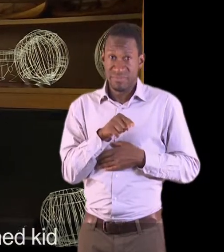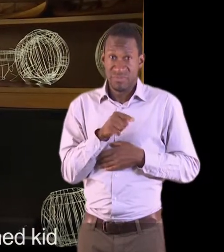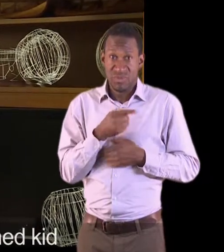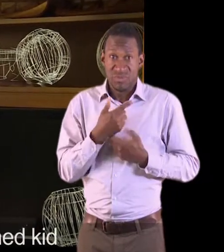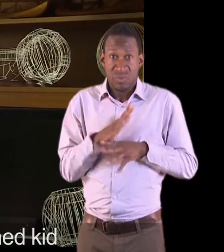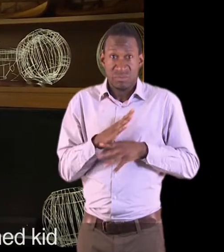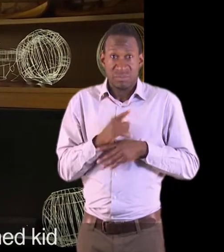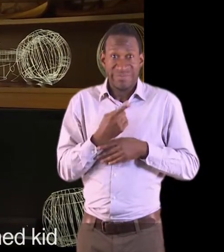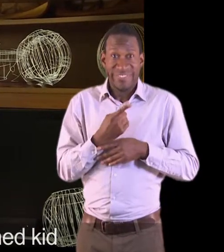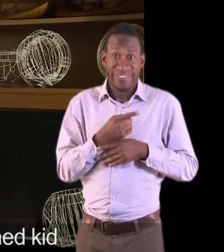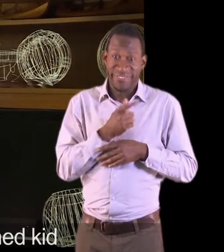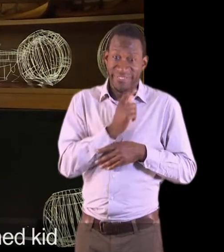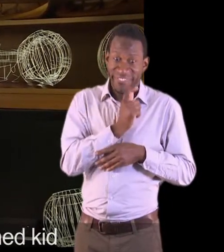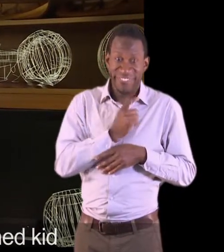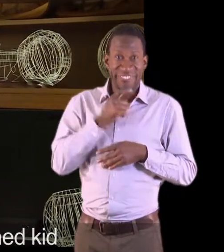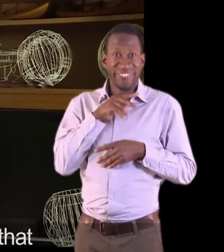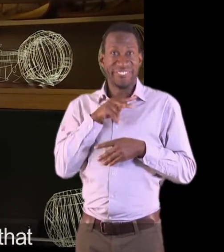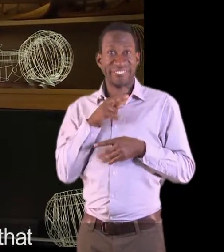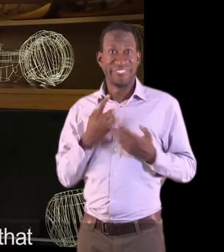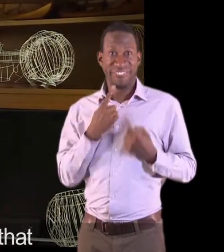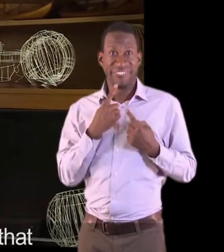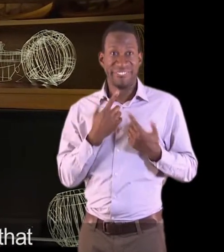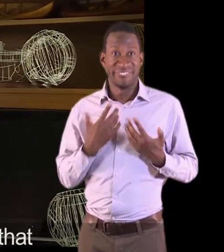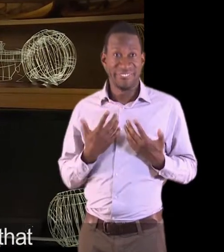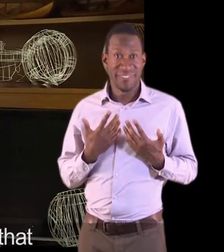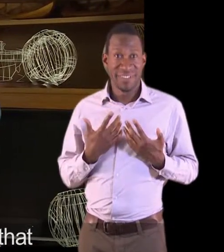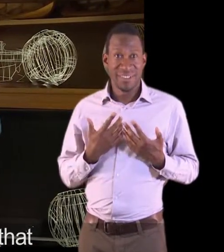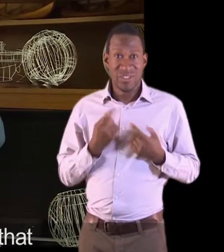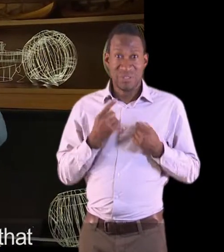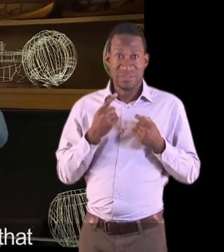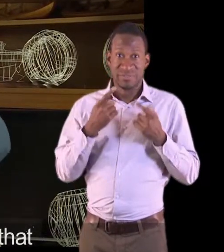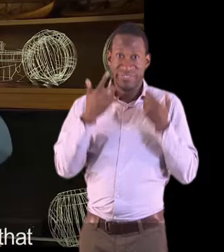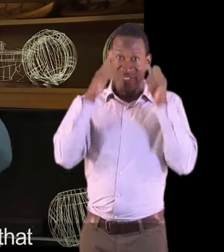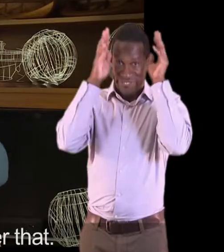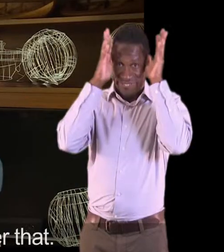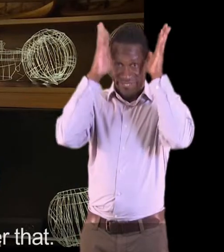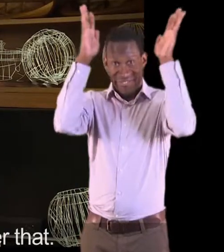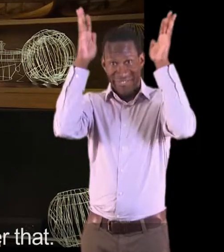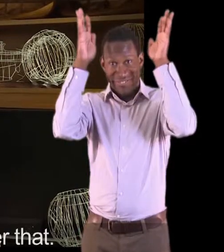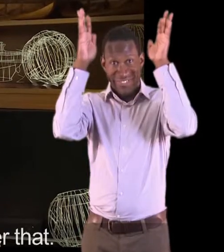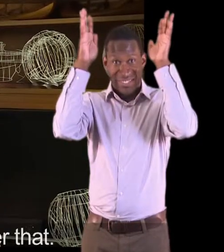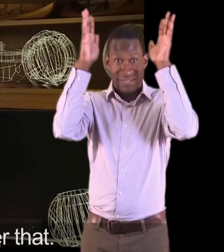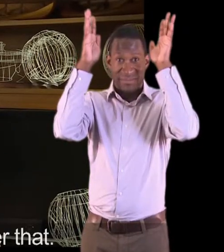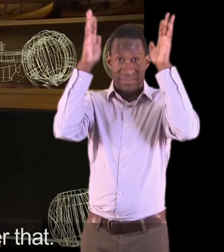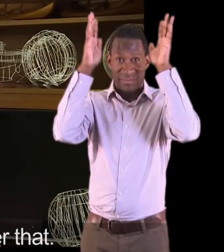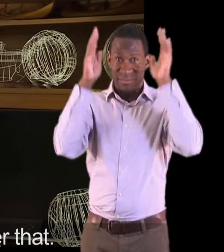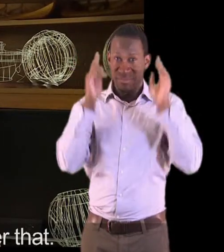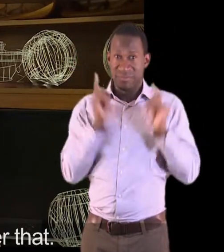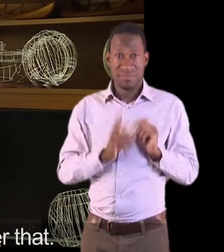He was a buck-teeth kid, and he had hair that stood out straight. Always remember that.